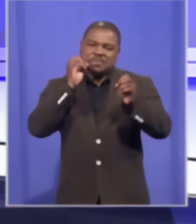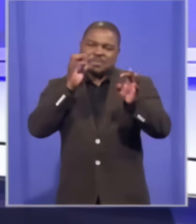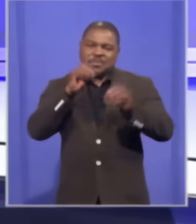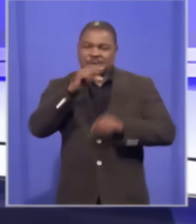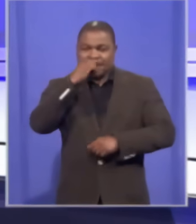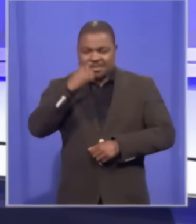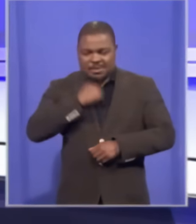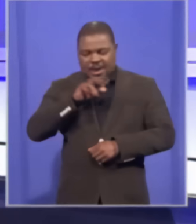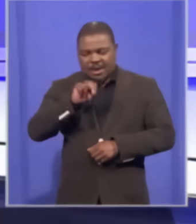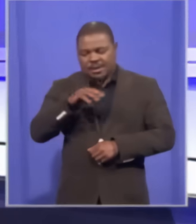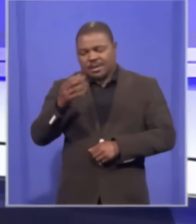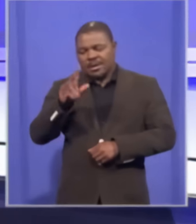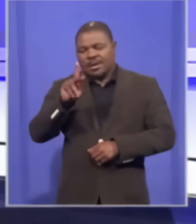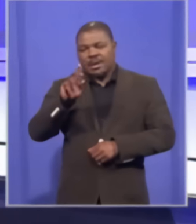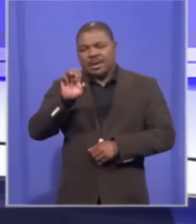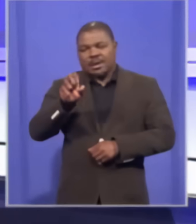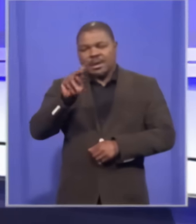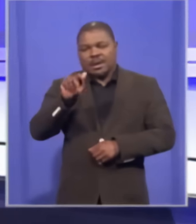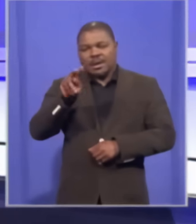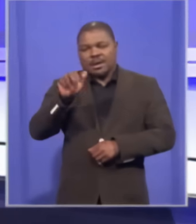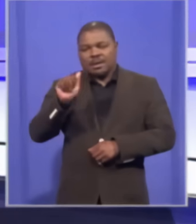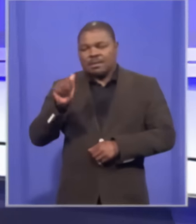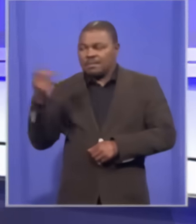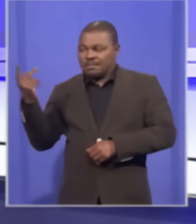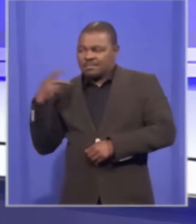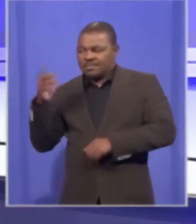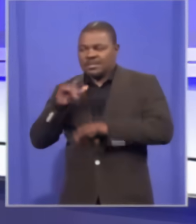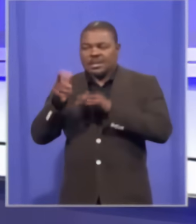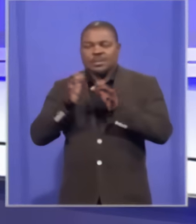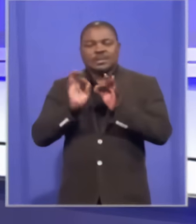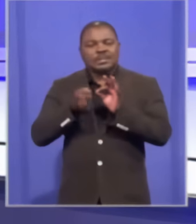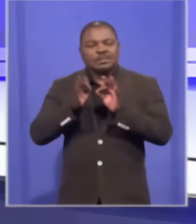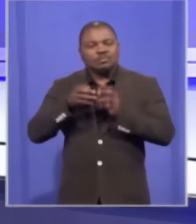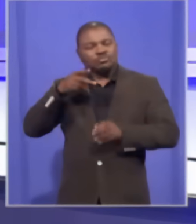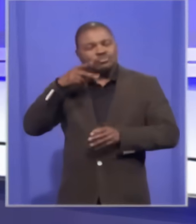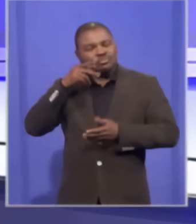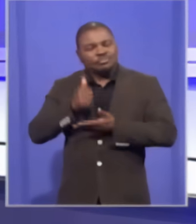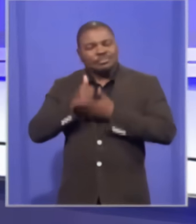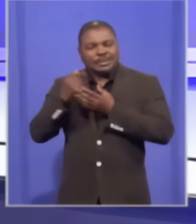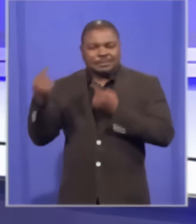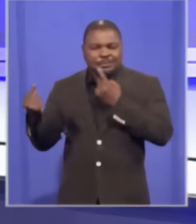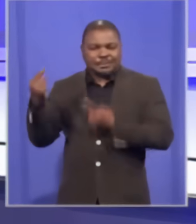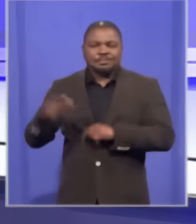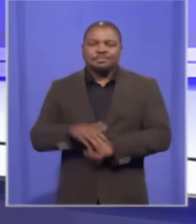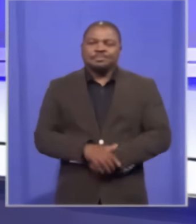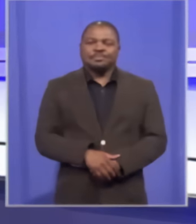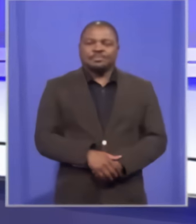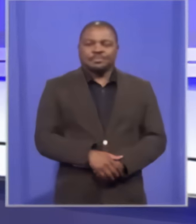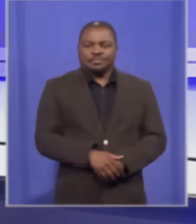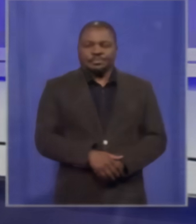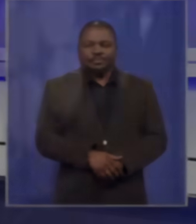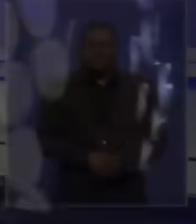ke Nkgadimeng Kekana, gomme ke thušana le mofetoledi wa polelo ya diatla Augustine Letlalo.